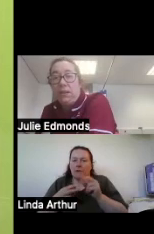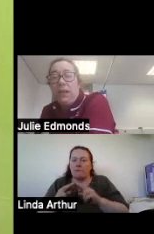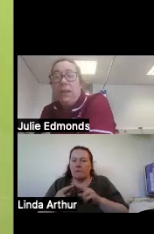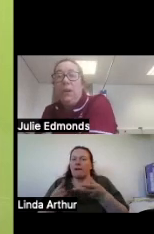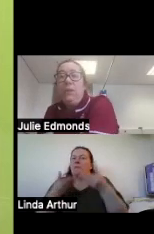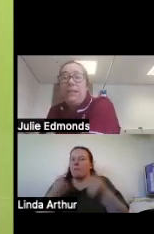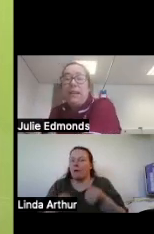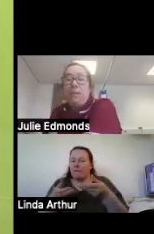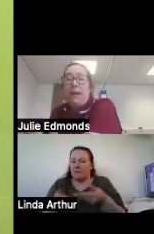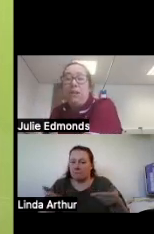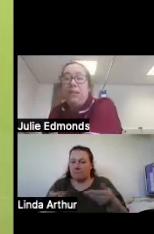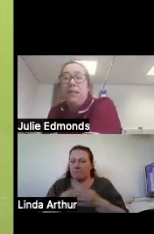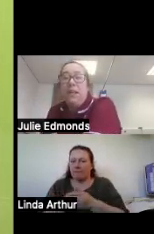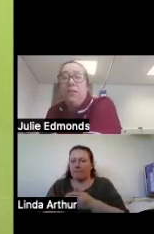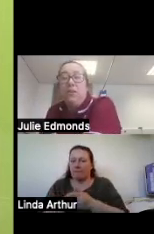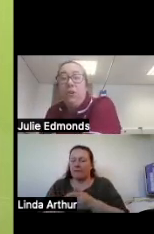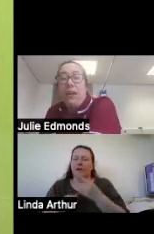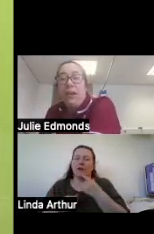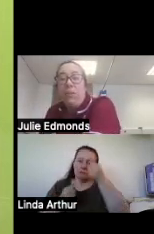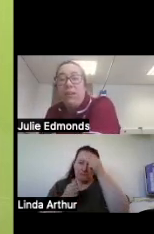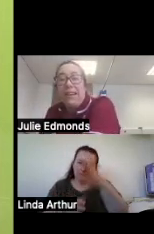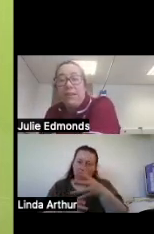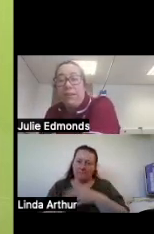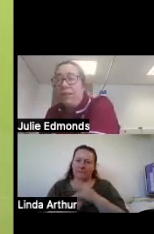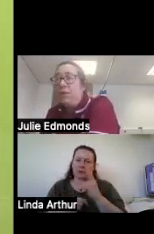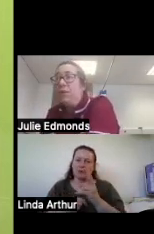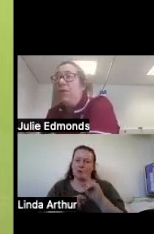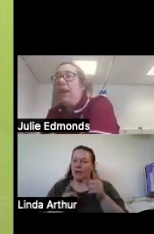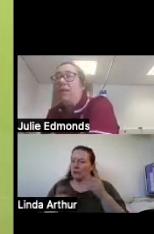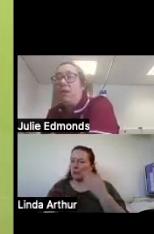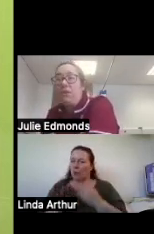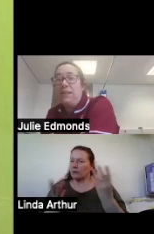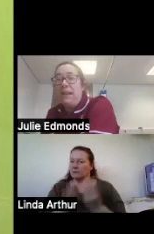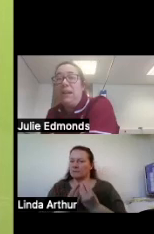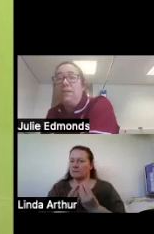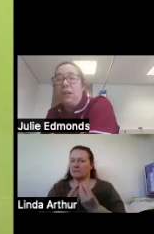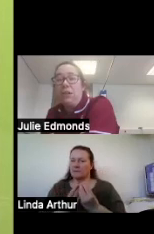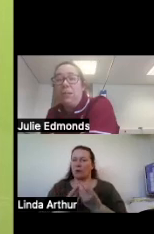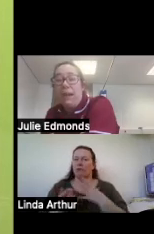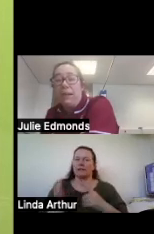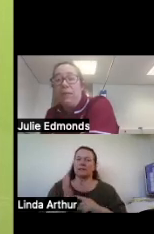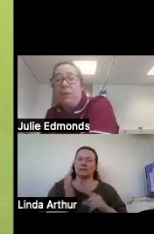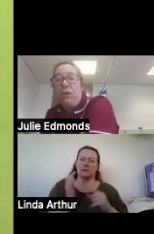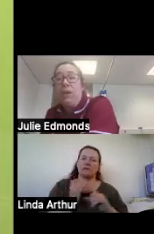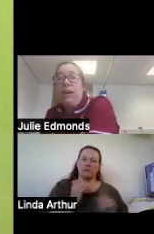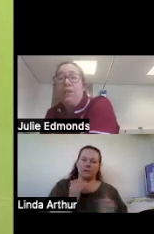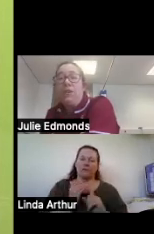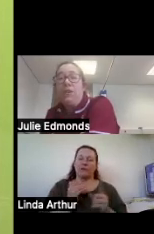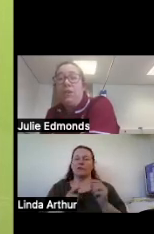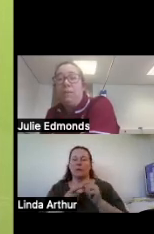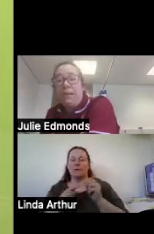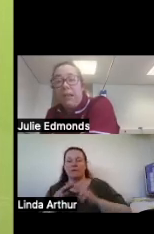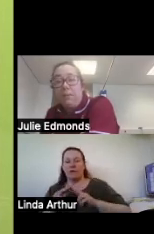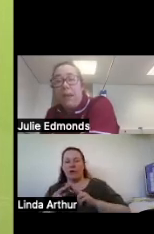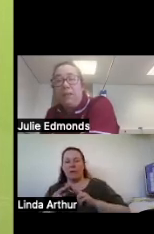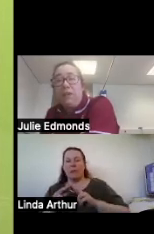muscle, and we always say to our patients, the two cannot work together. So if you're getting urgency, you've done your pelvic floor and